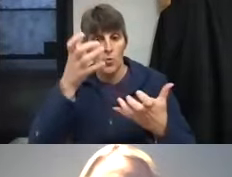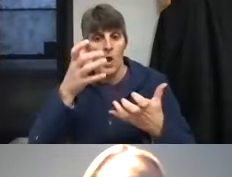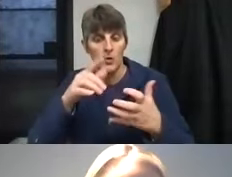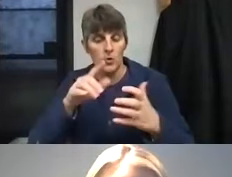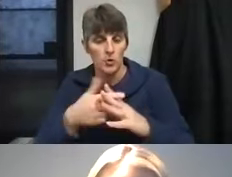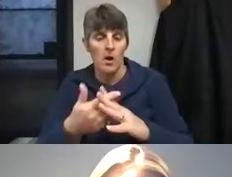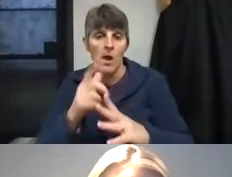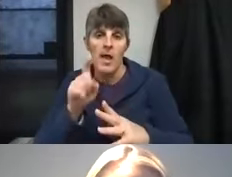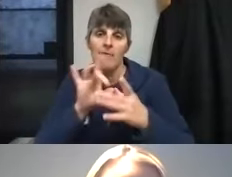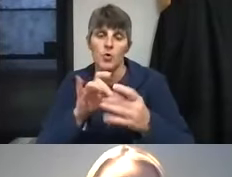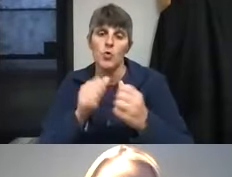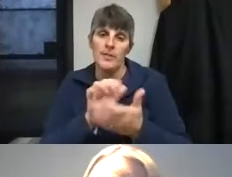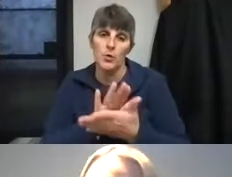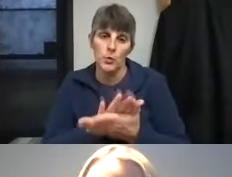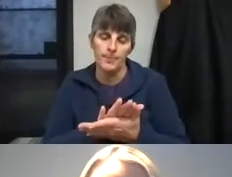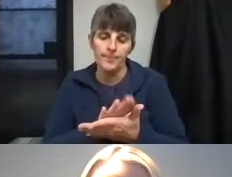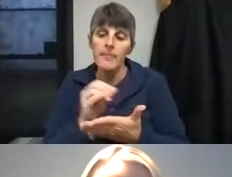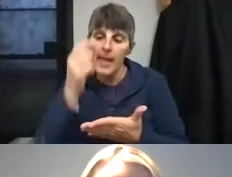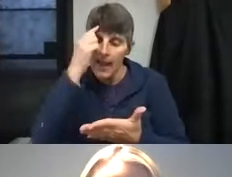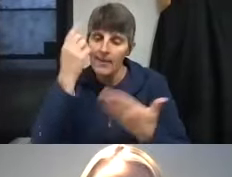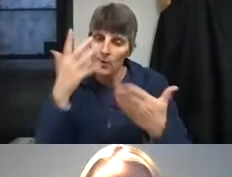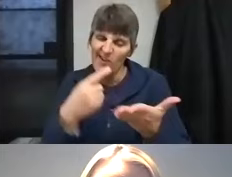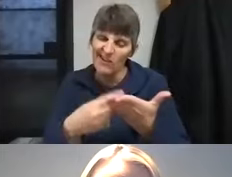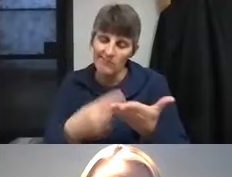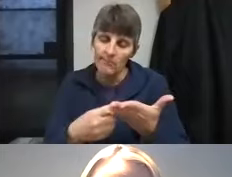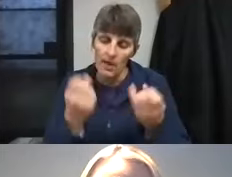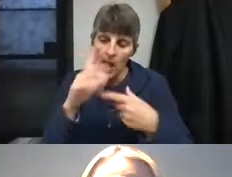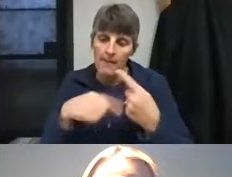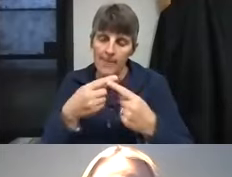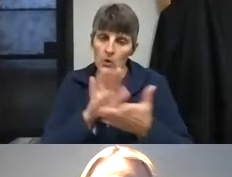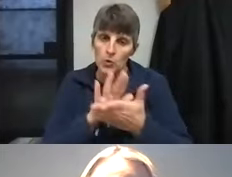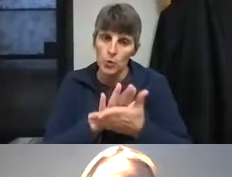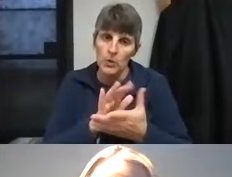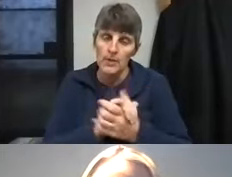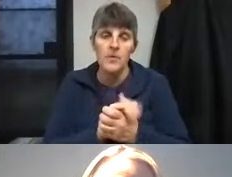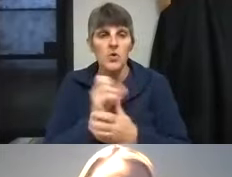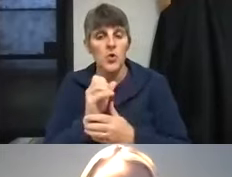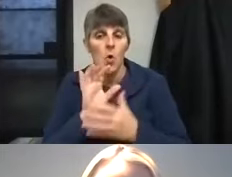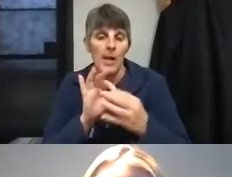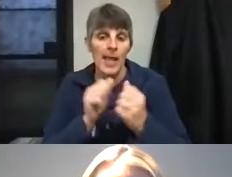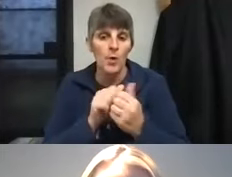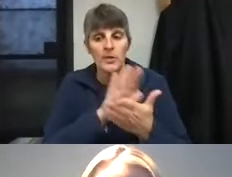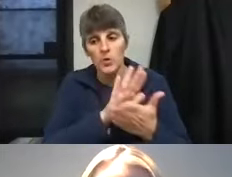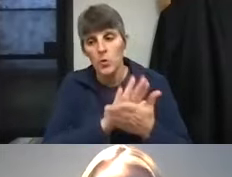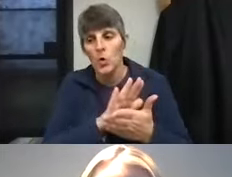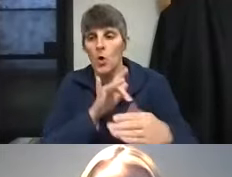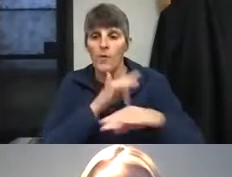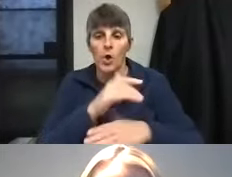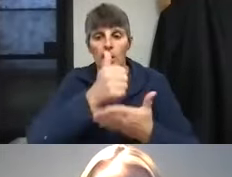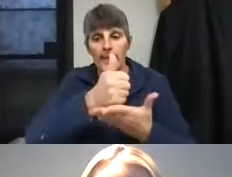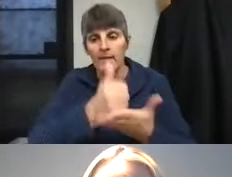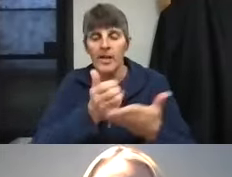initiate have to do with school. And I think we've already talked a lot about school. So they have to do with school or those early